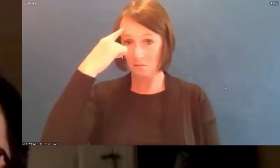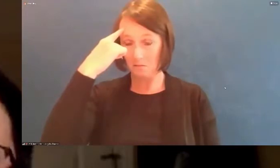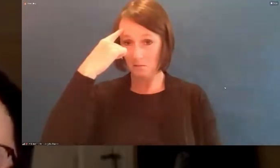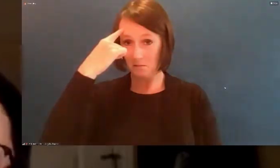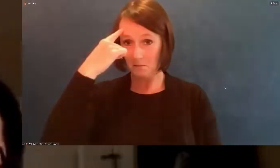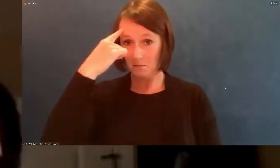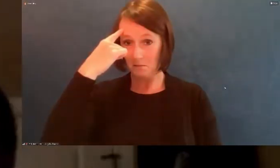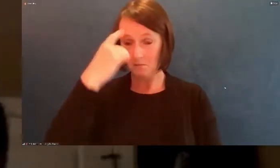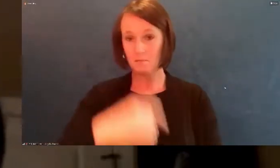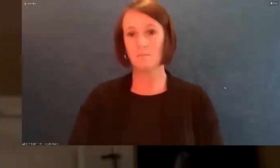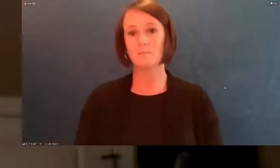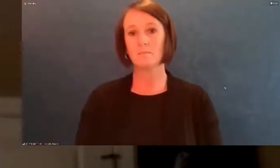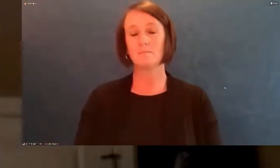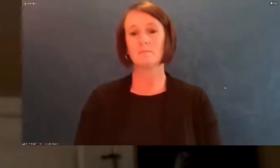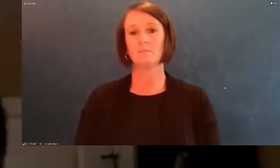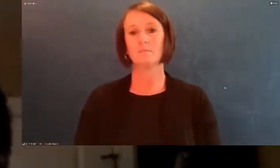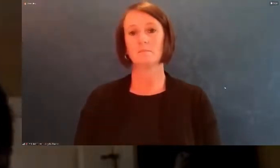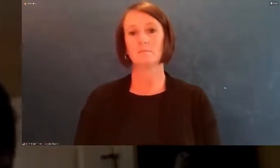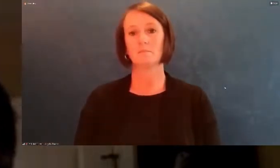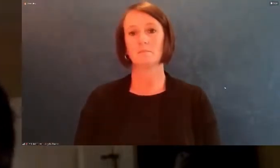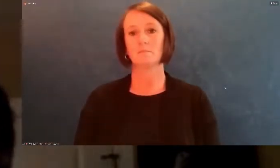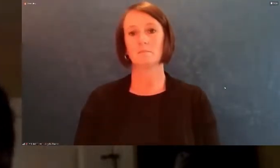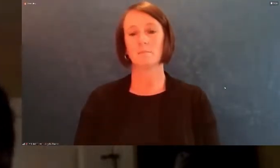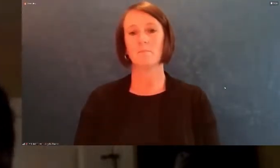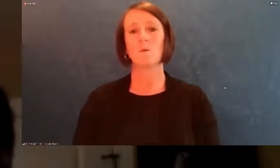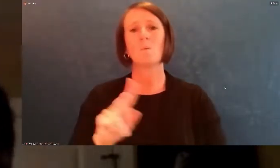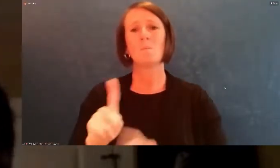People say, when did you become a storyteller?